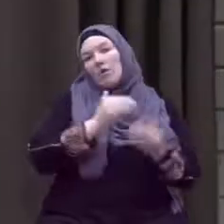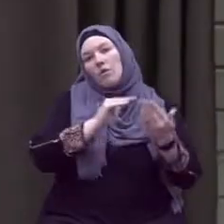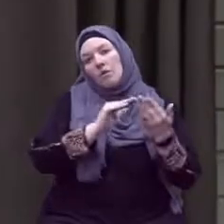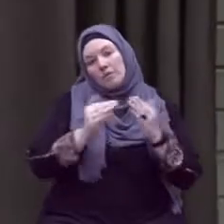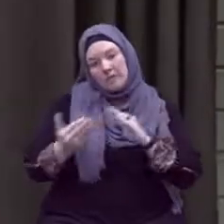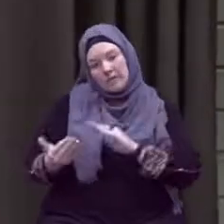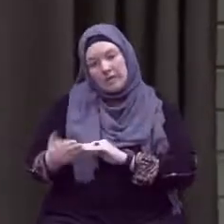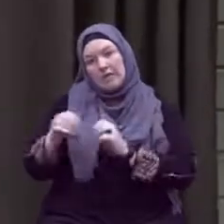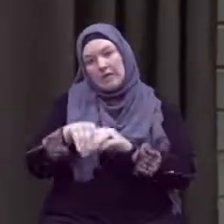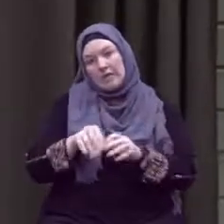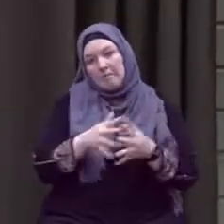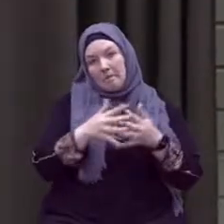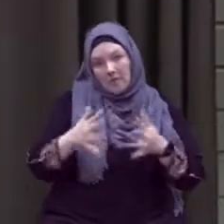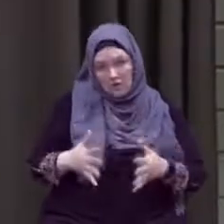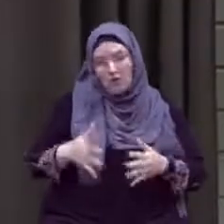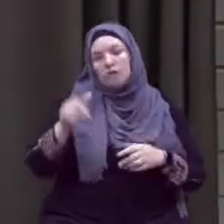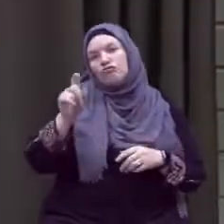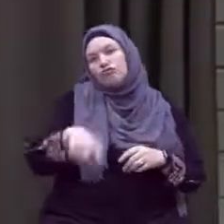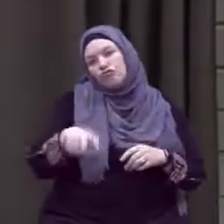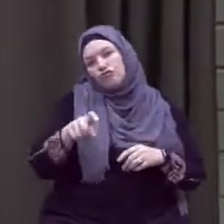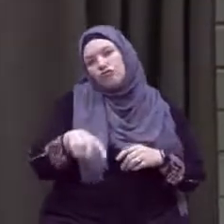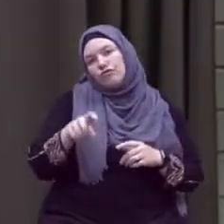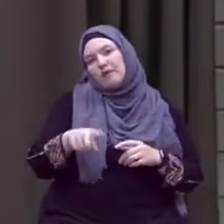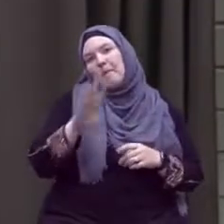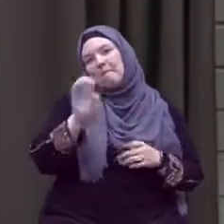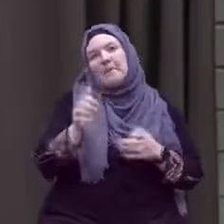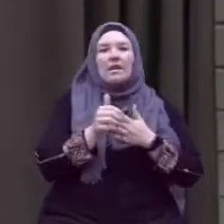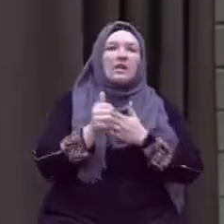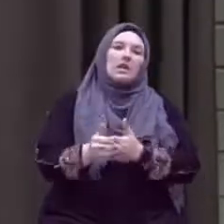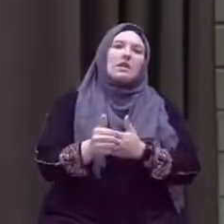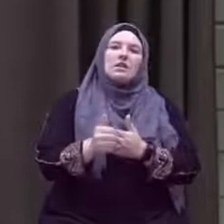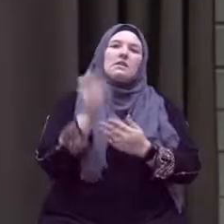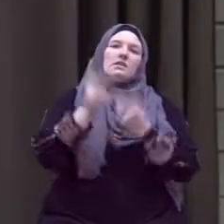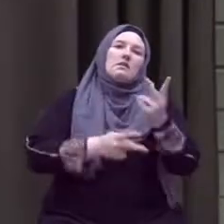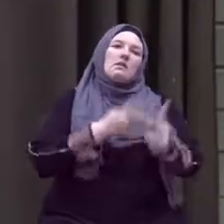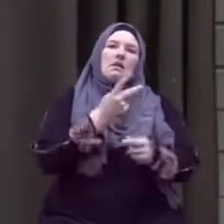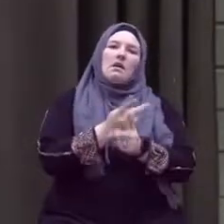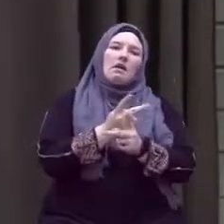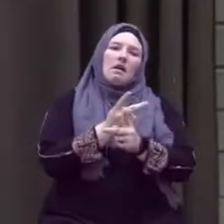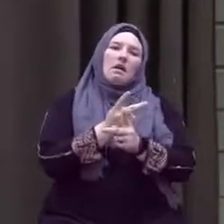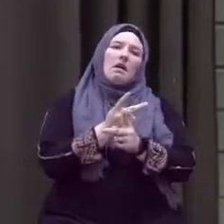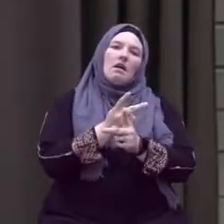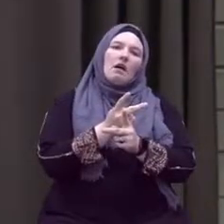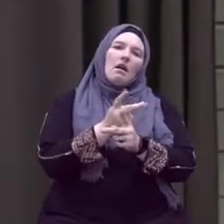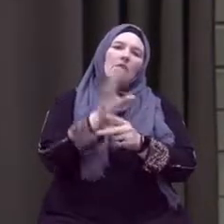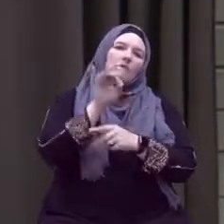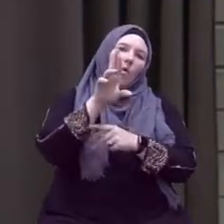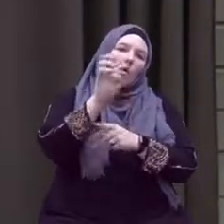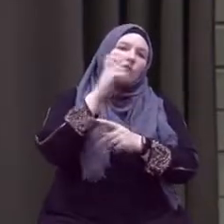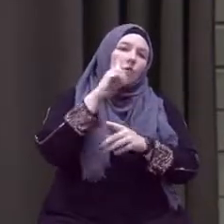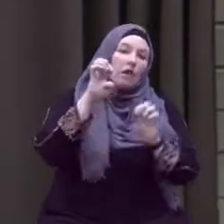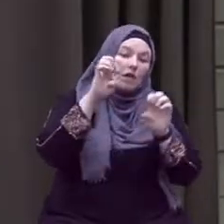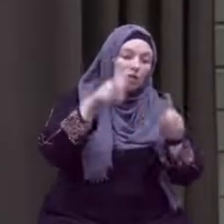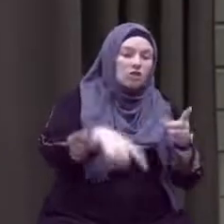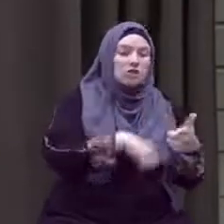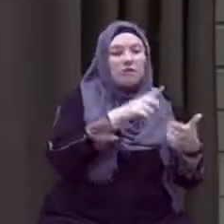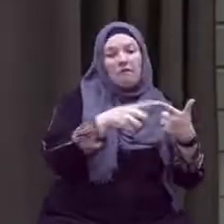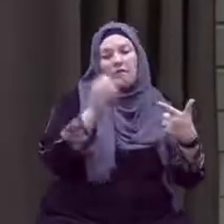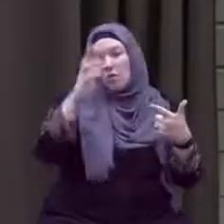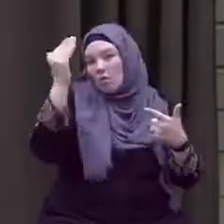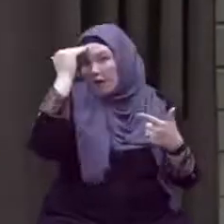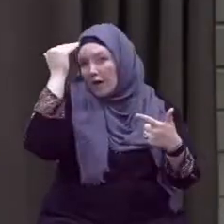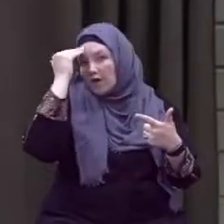community in America should be the leading force for education, for